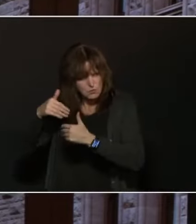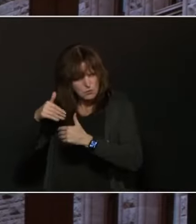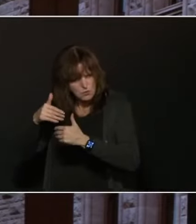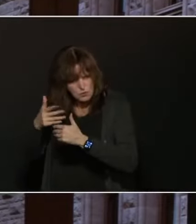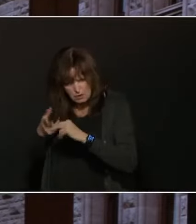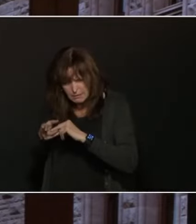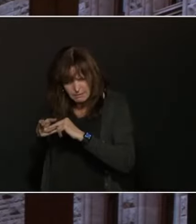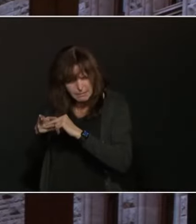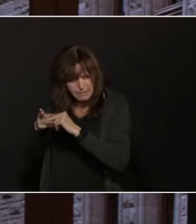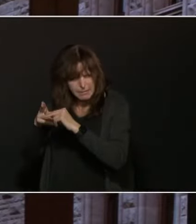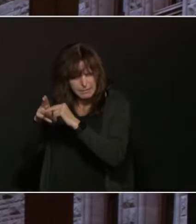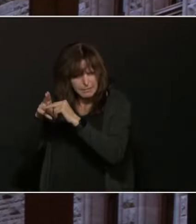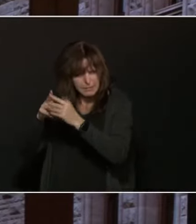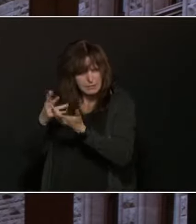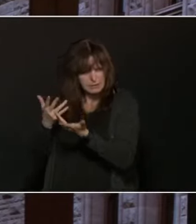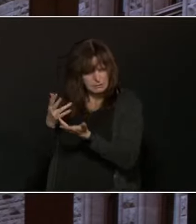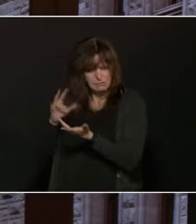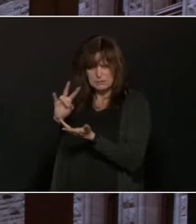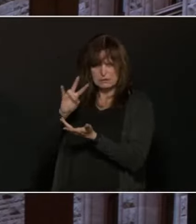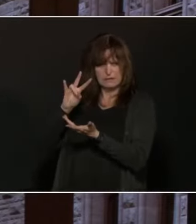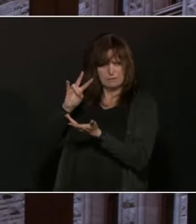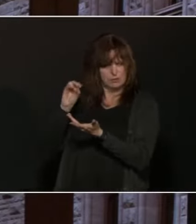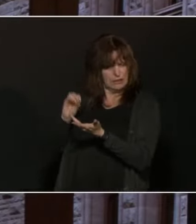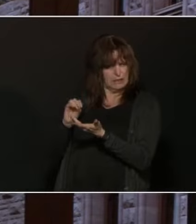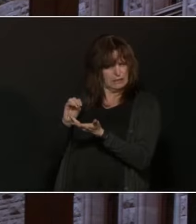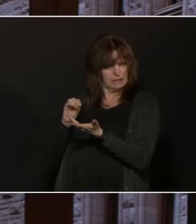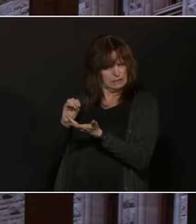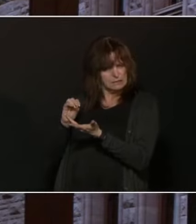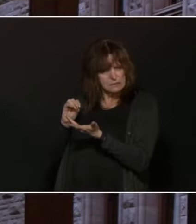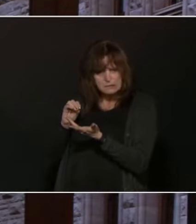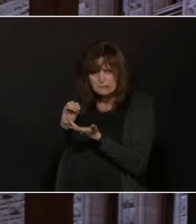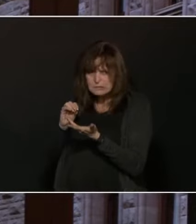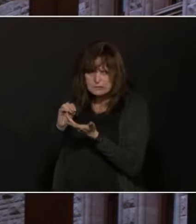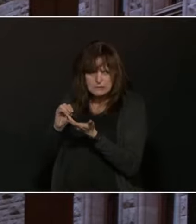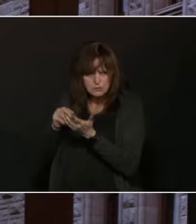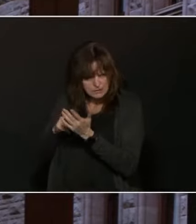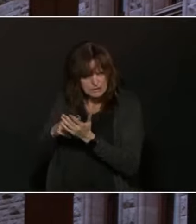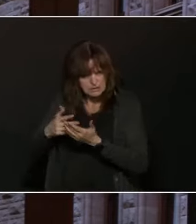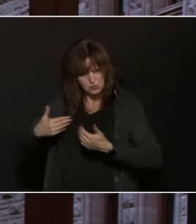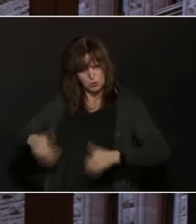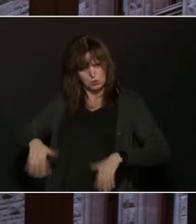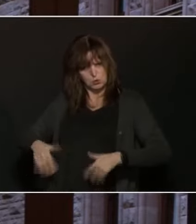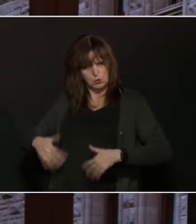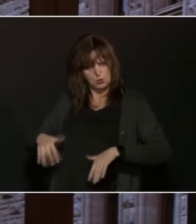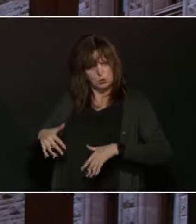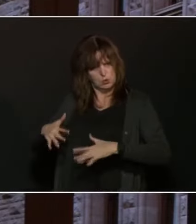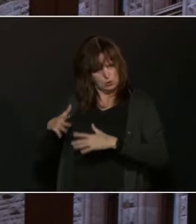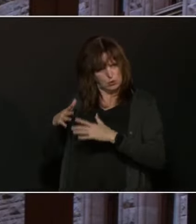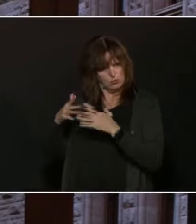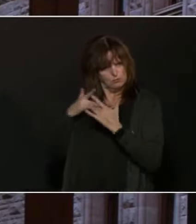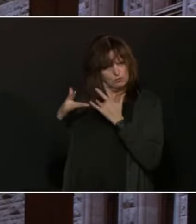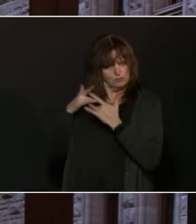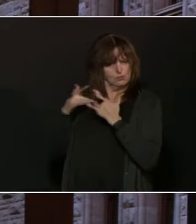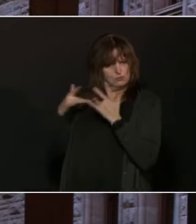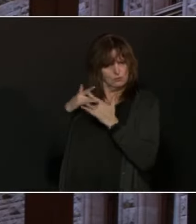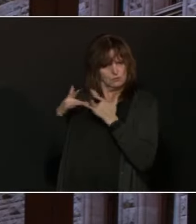over 7%. That meant we were coming back into even a more difficult situation than we did going into the holiday